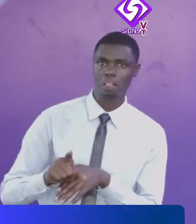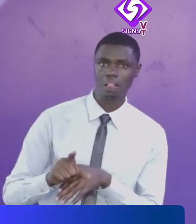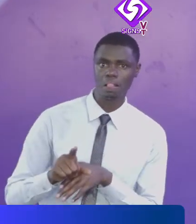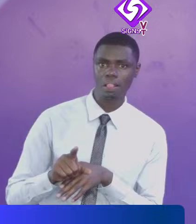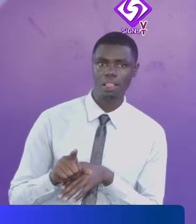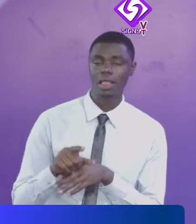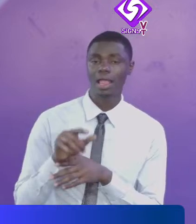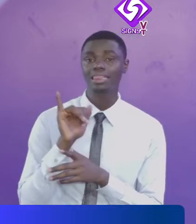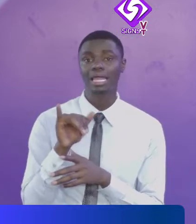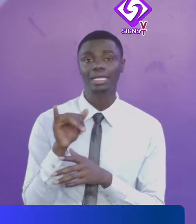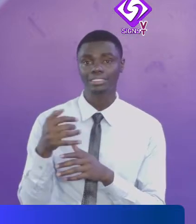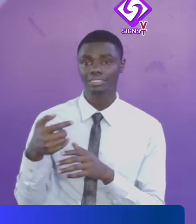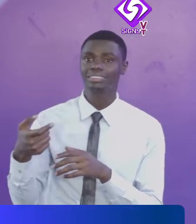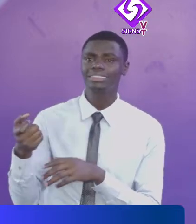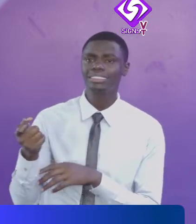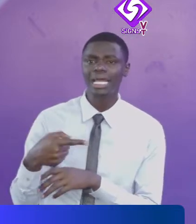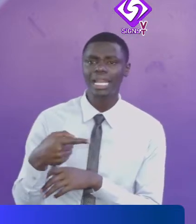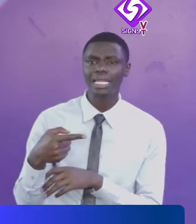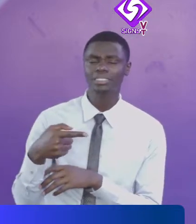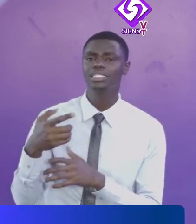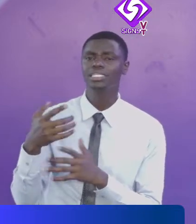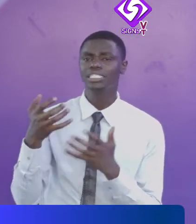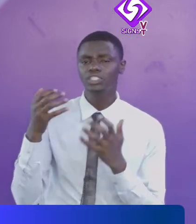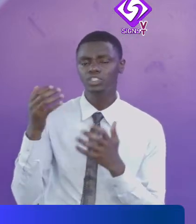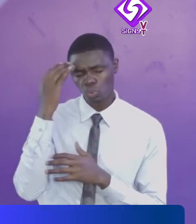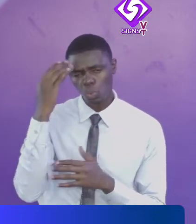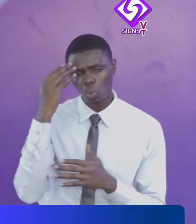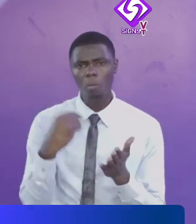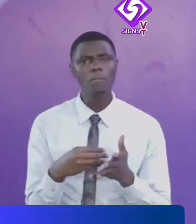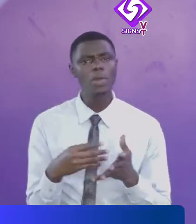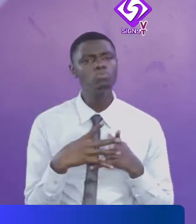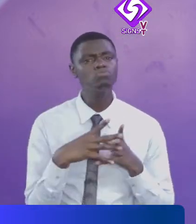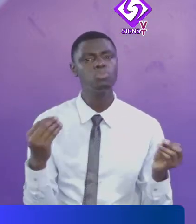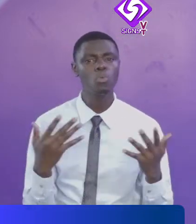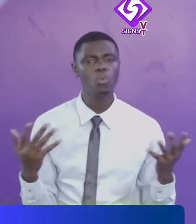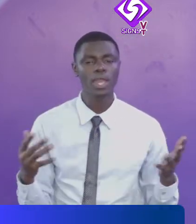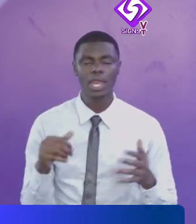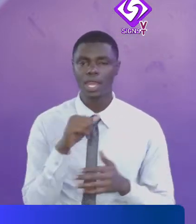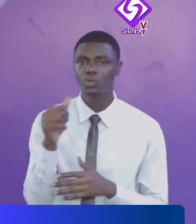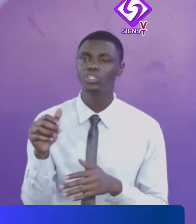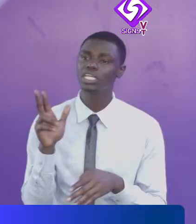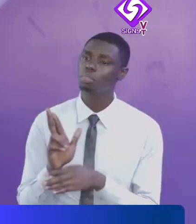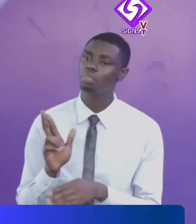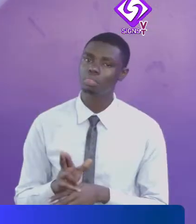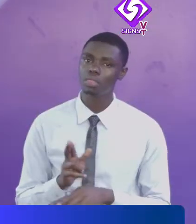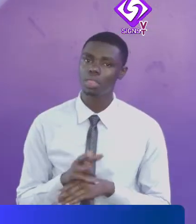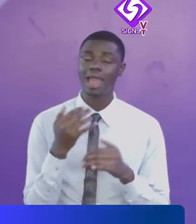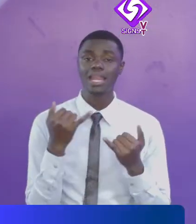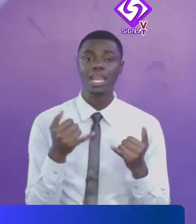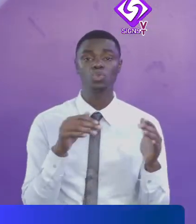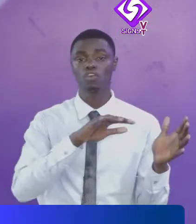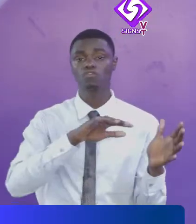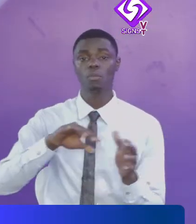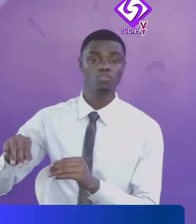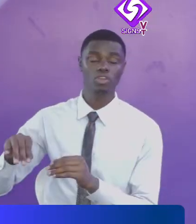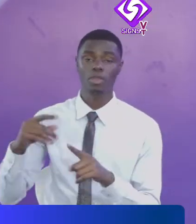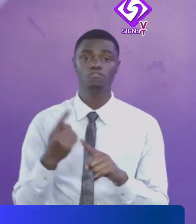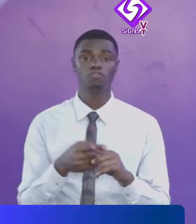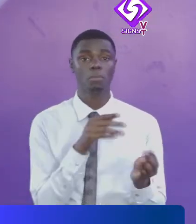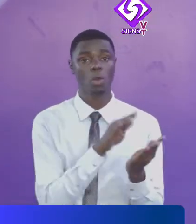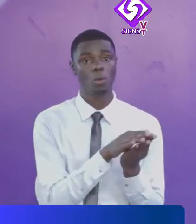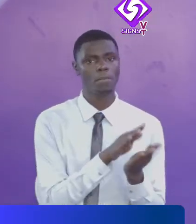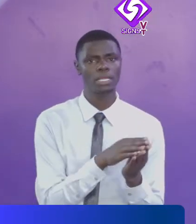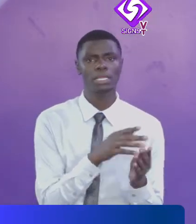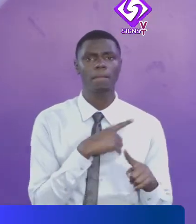that salary. You need to figure out, where does this money go? So it's not just for banking purposes, but you have moved away from banking into trying to figure out, how